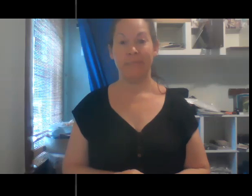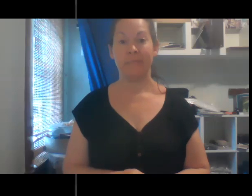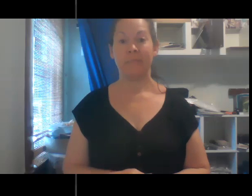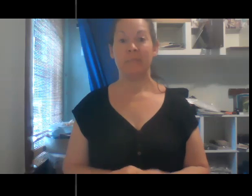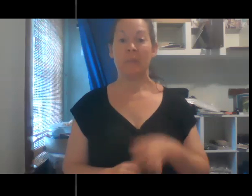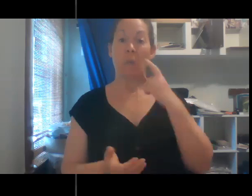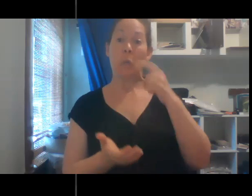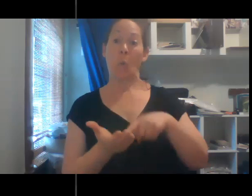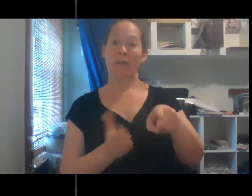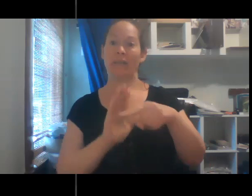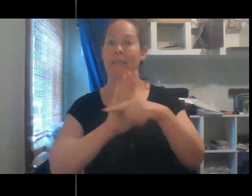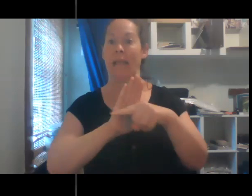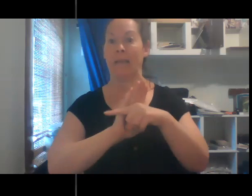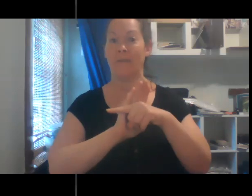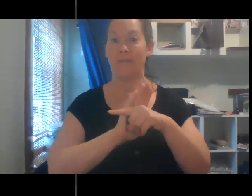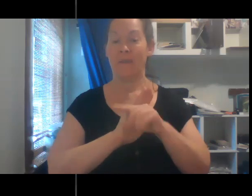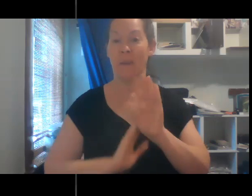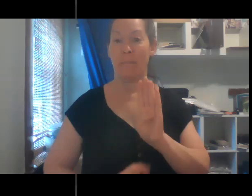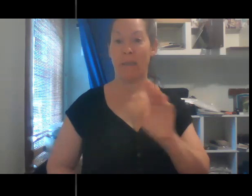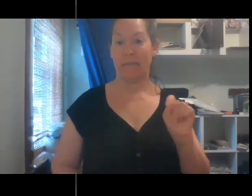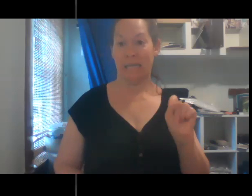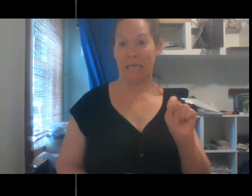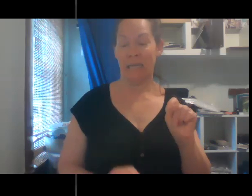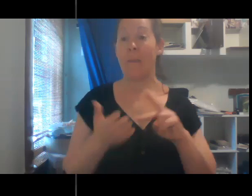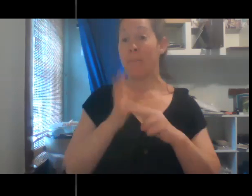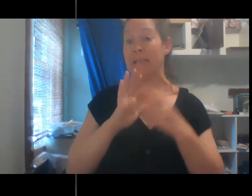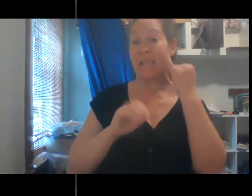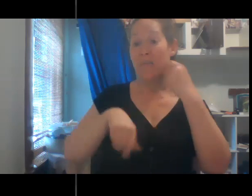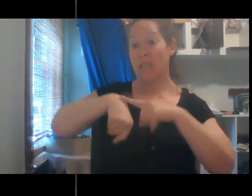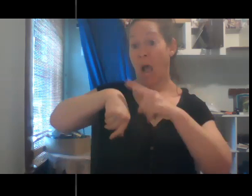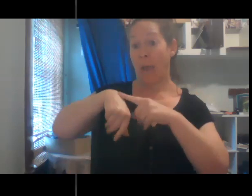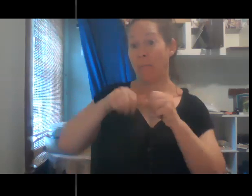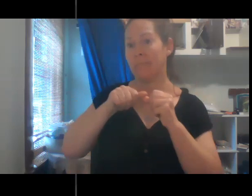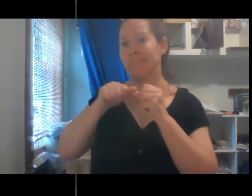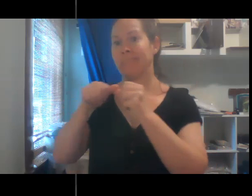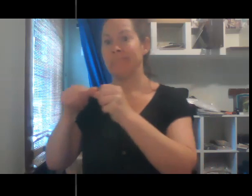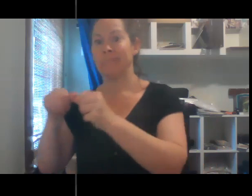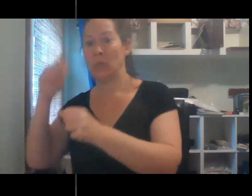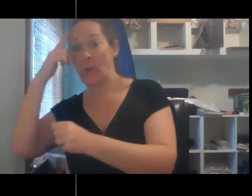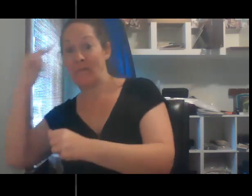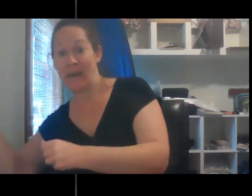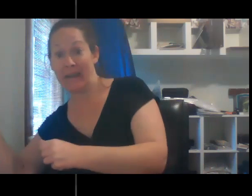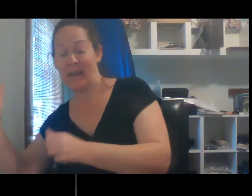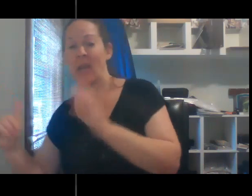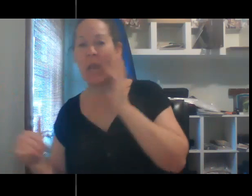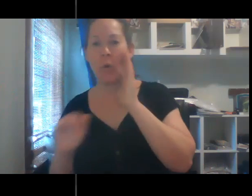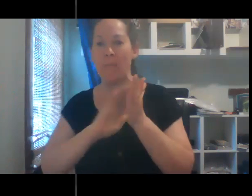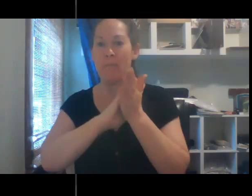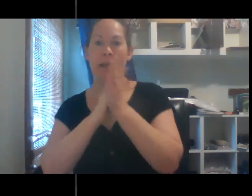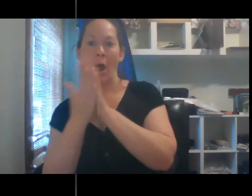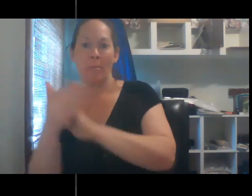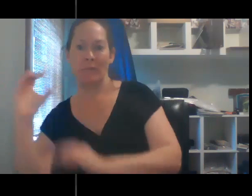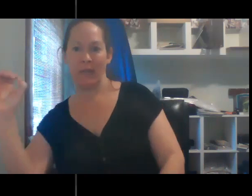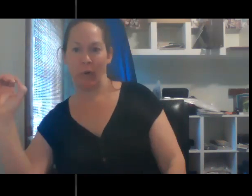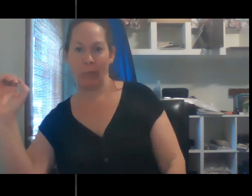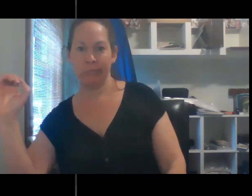Notice this is a negative exponential, so as time goes on, if time were to go out to infinity, this would get close to 0, and